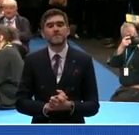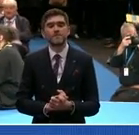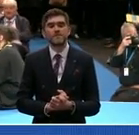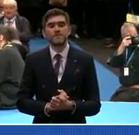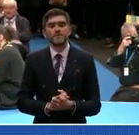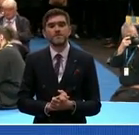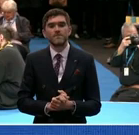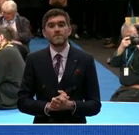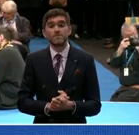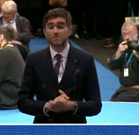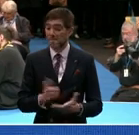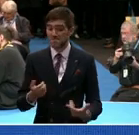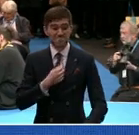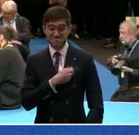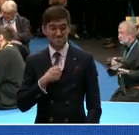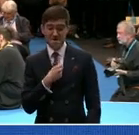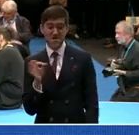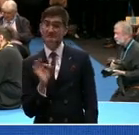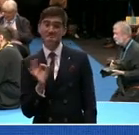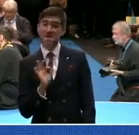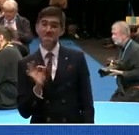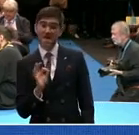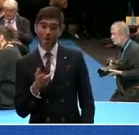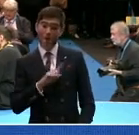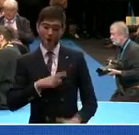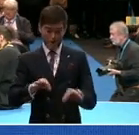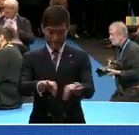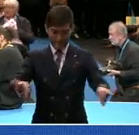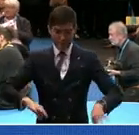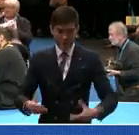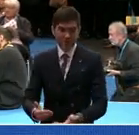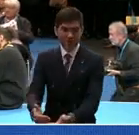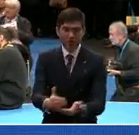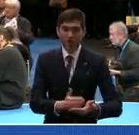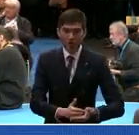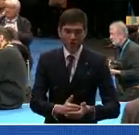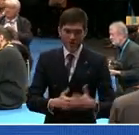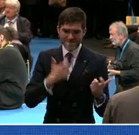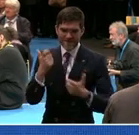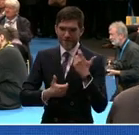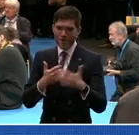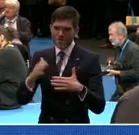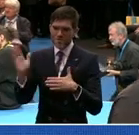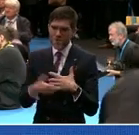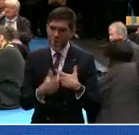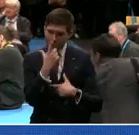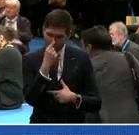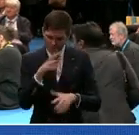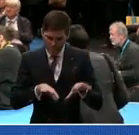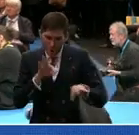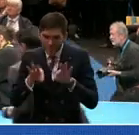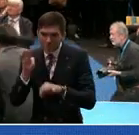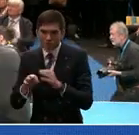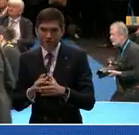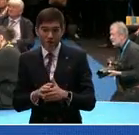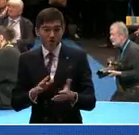And I make no apology for securing our borders and exploring all possible options to save lives by ending these